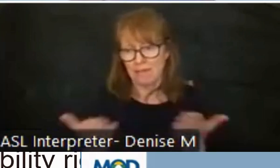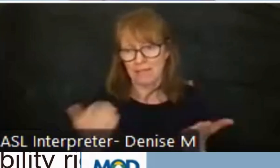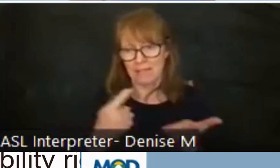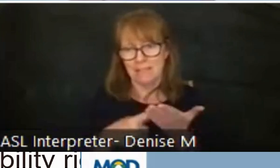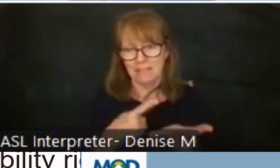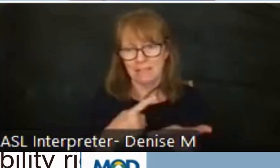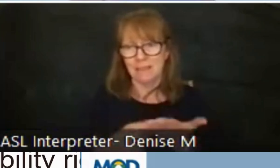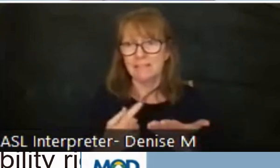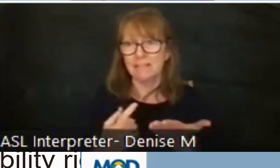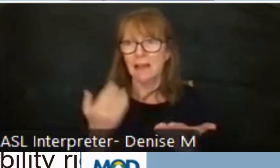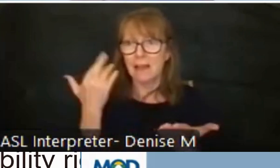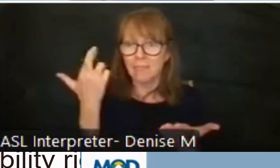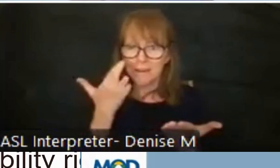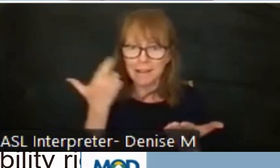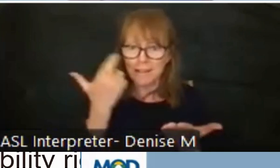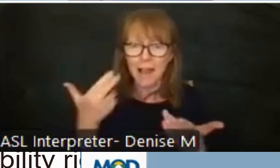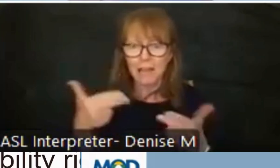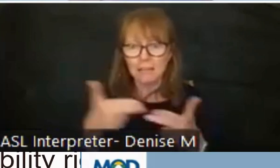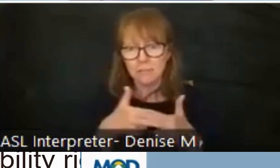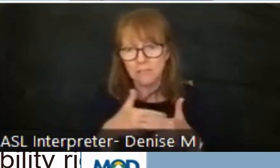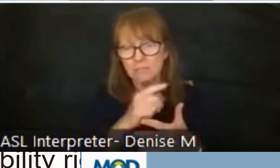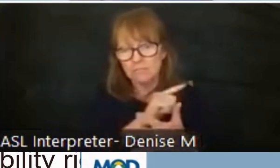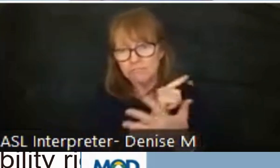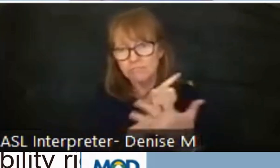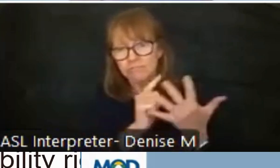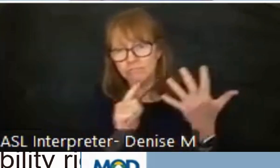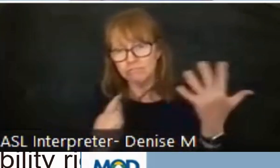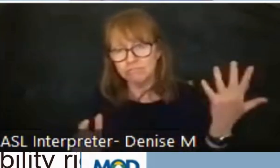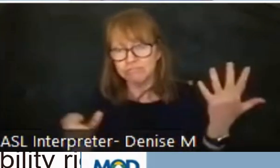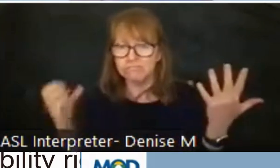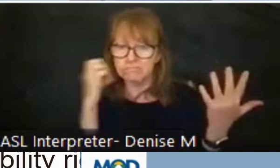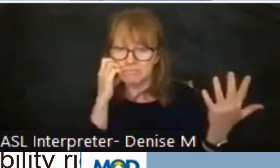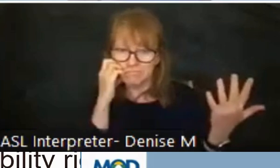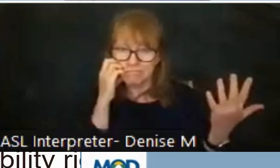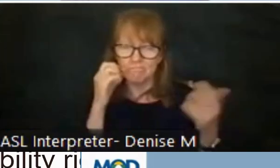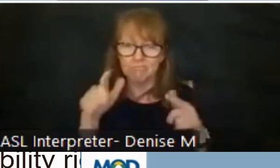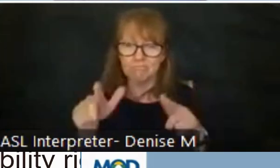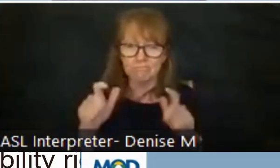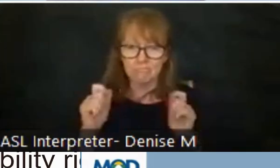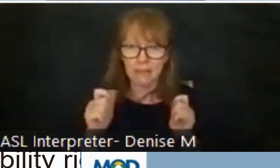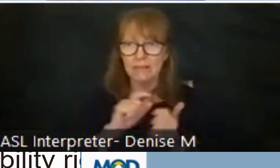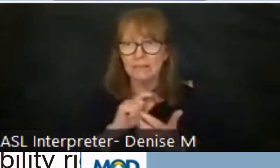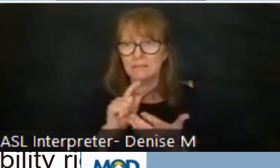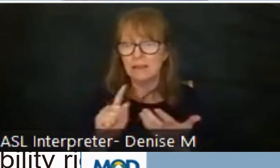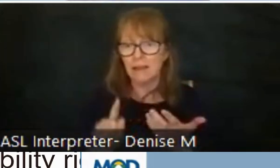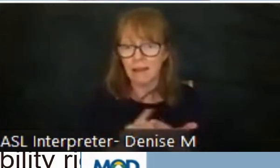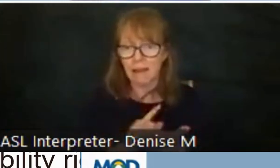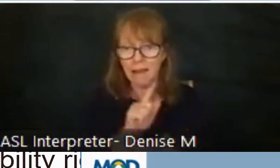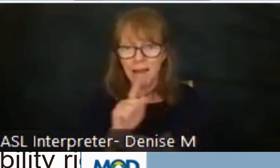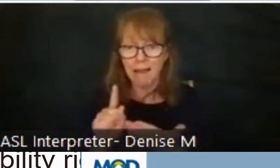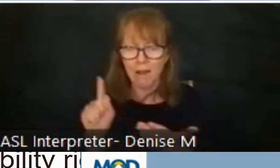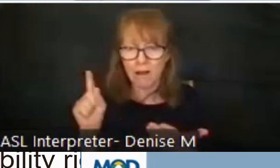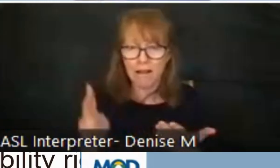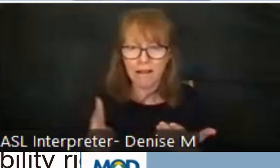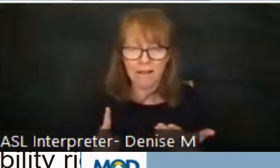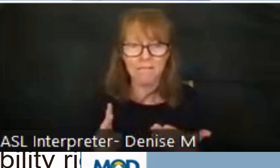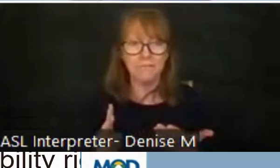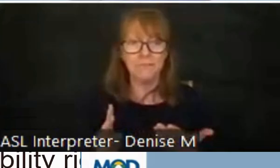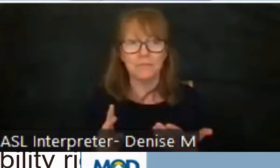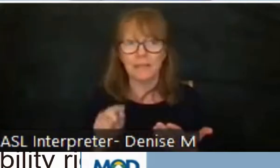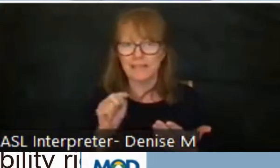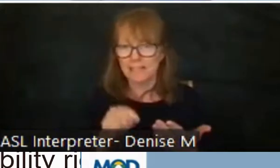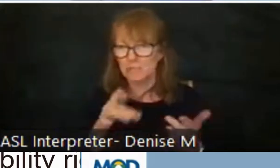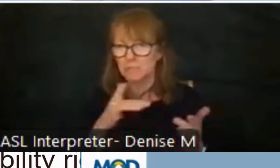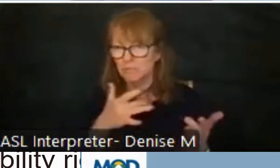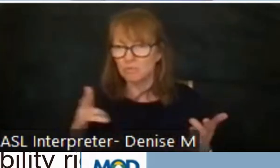realize we've gone through, a lot of material that's dense and pretty quickly. And this is also going to be recorded,